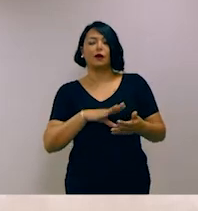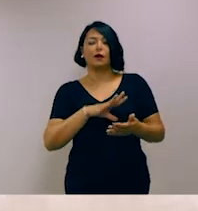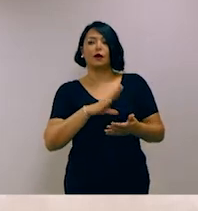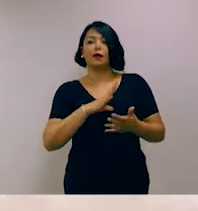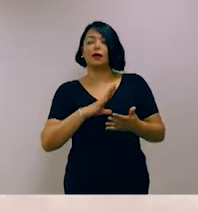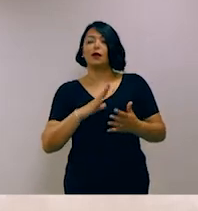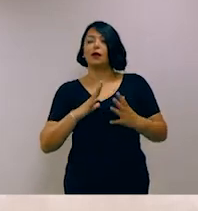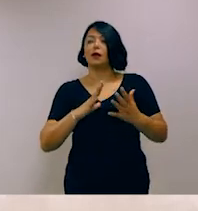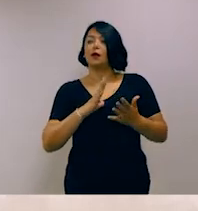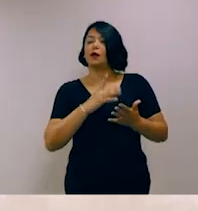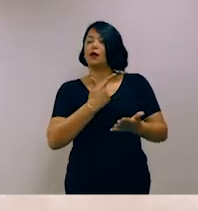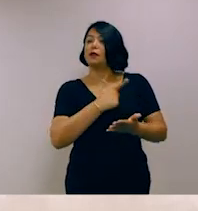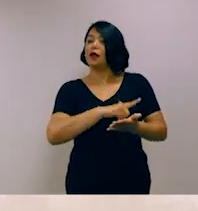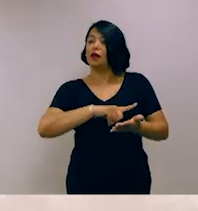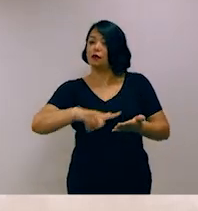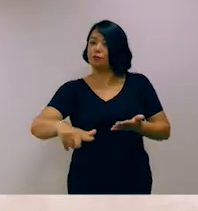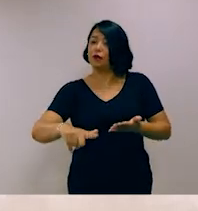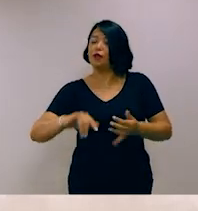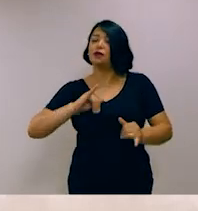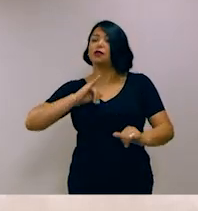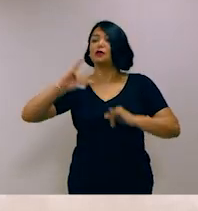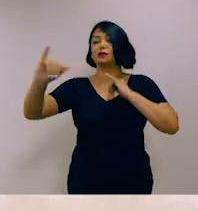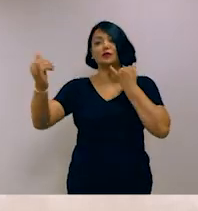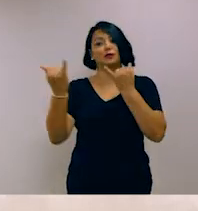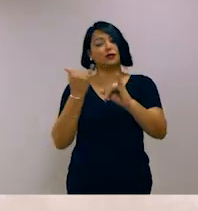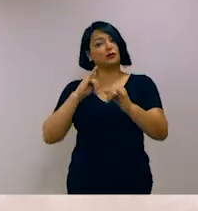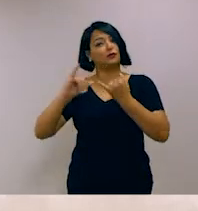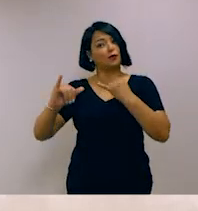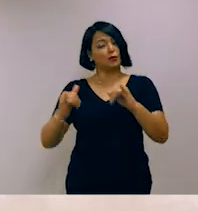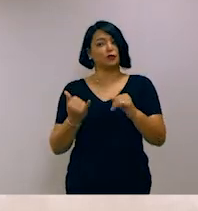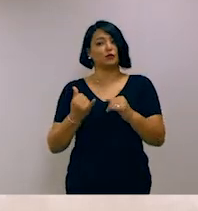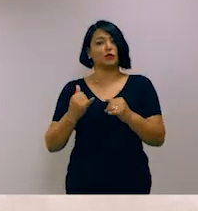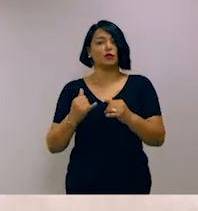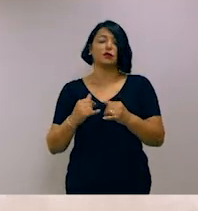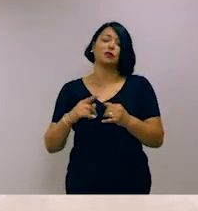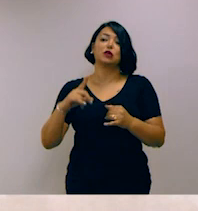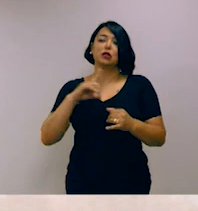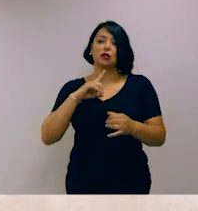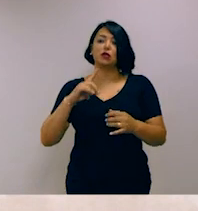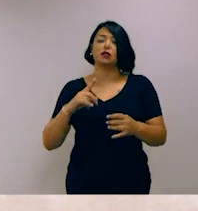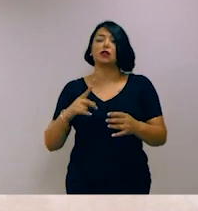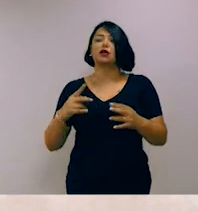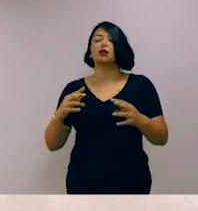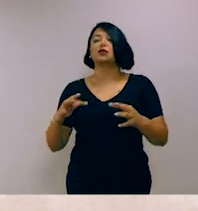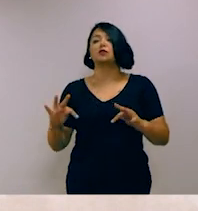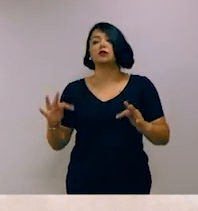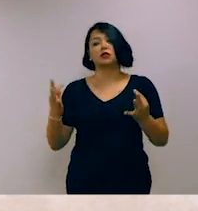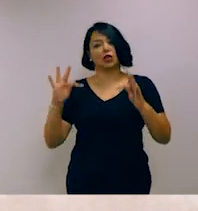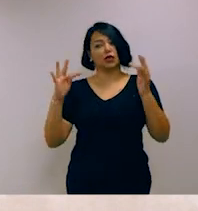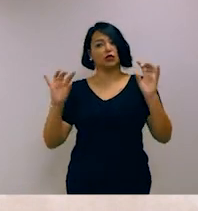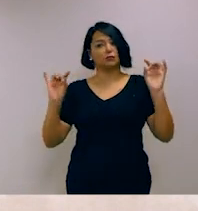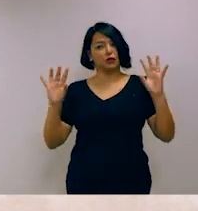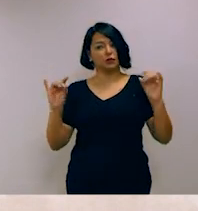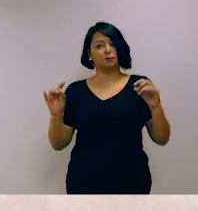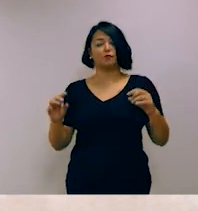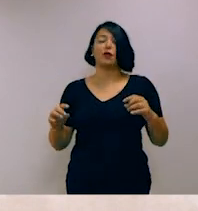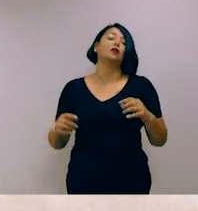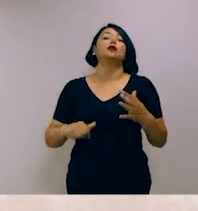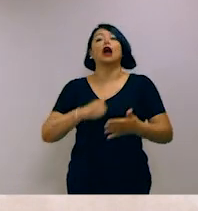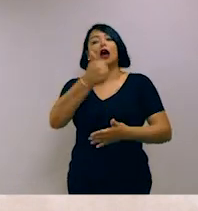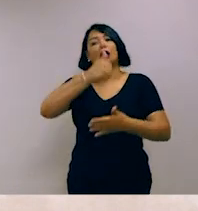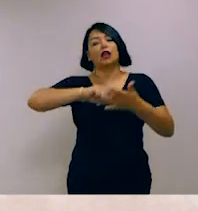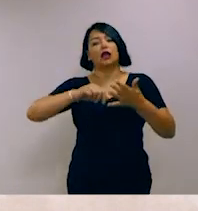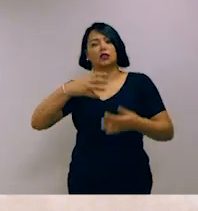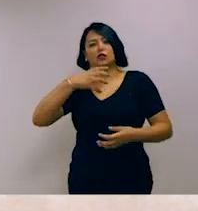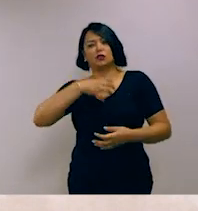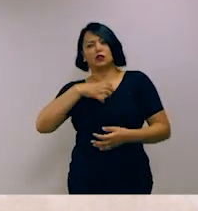are mining the data, we use two techniques, and it's going to become clearer to you in the following slides. And so we